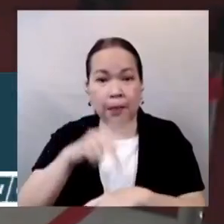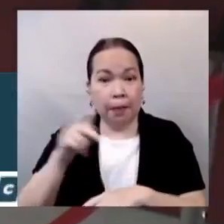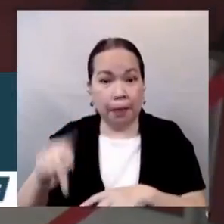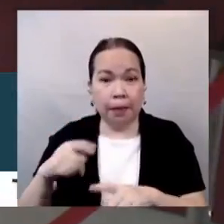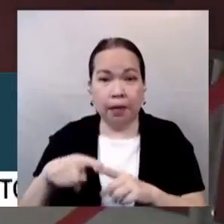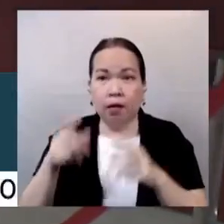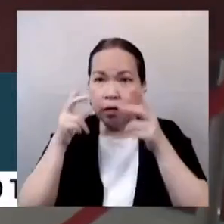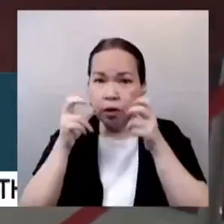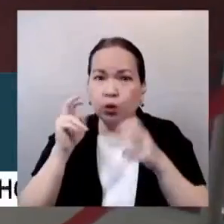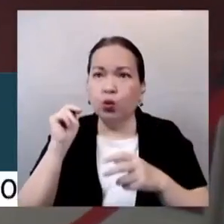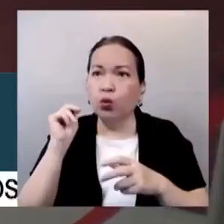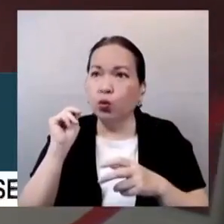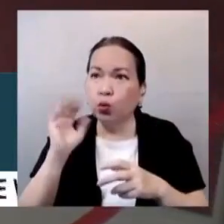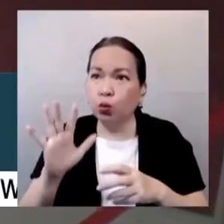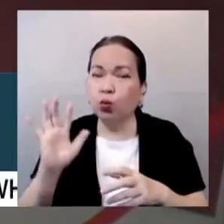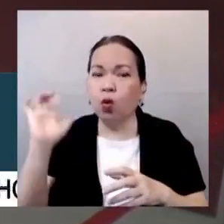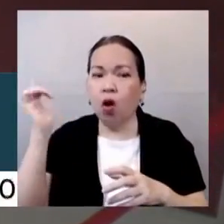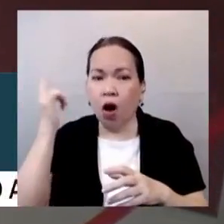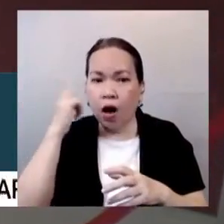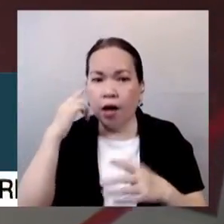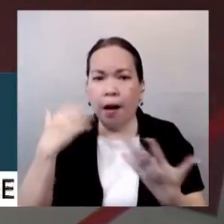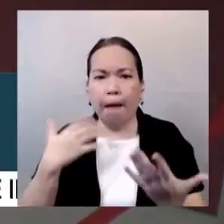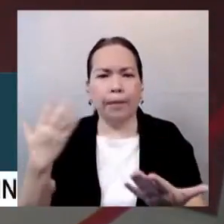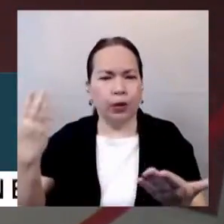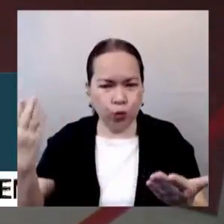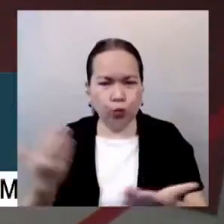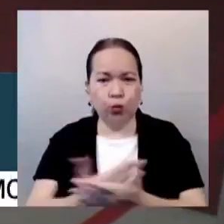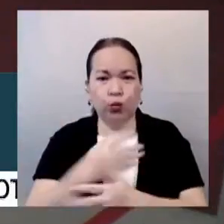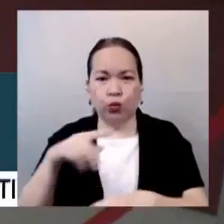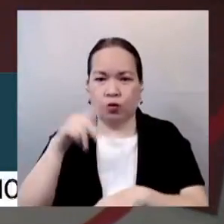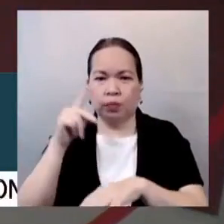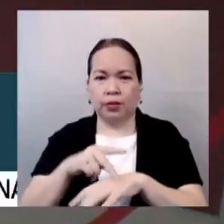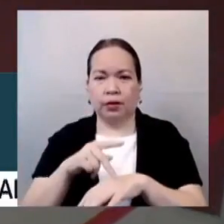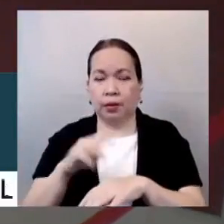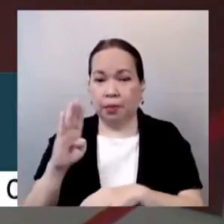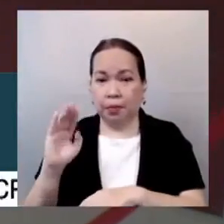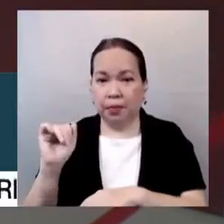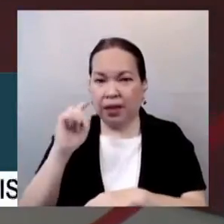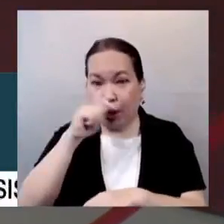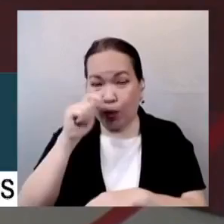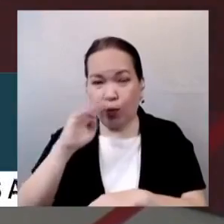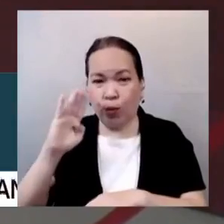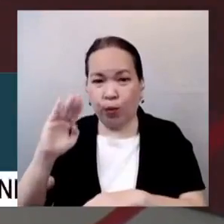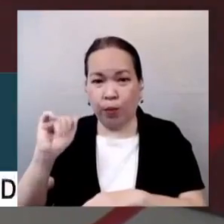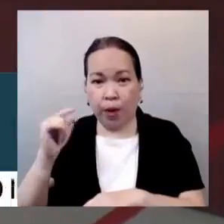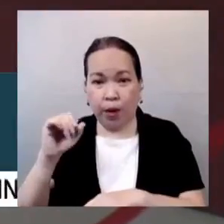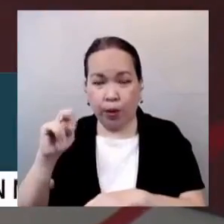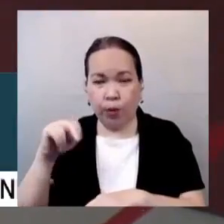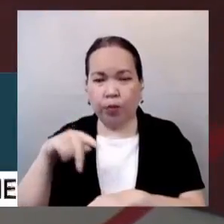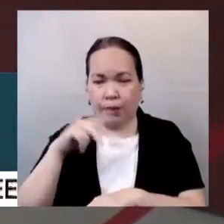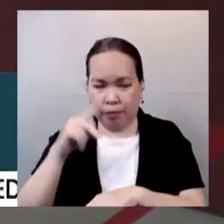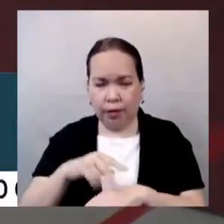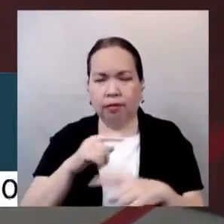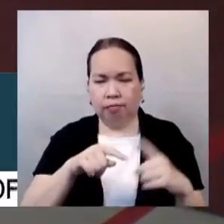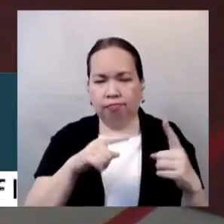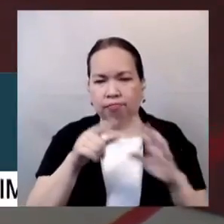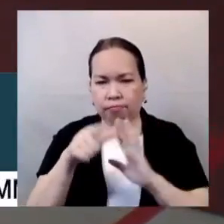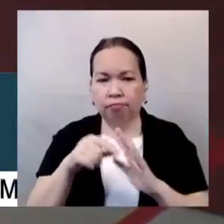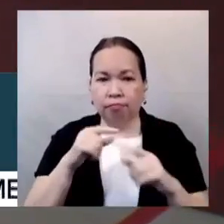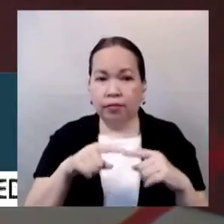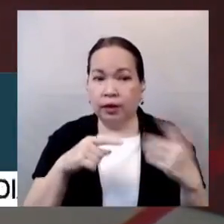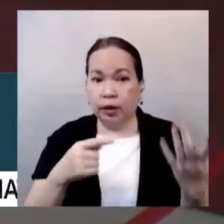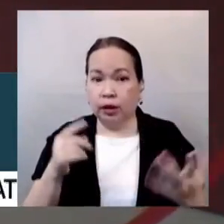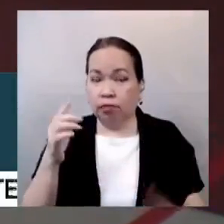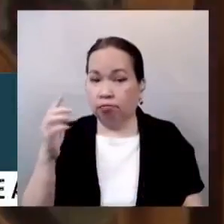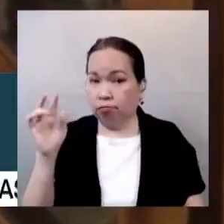launched governance slogan, Bagong Pilipinas, in the speech later this afternoon. Now, the 17th president has been quite punctual